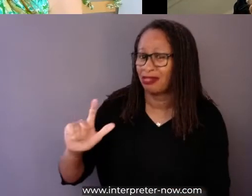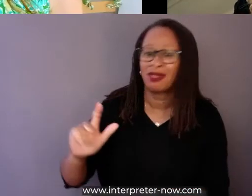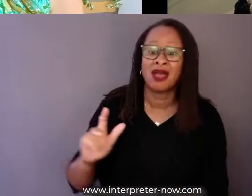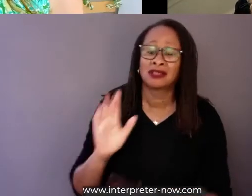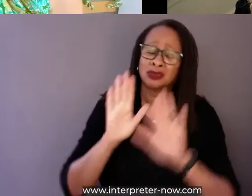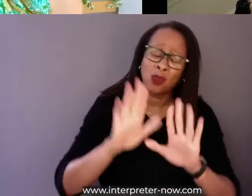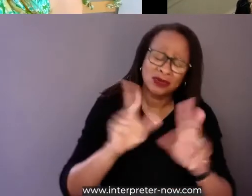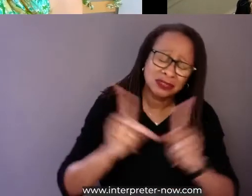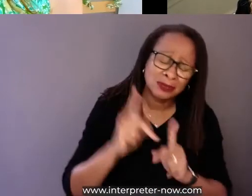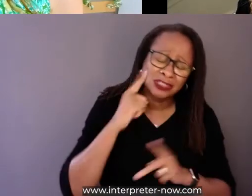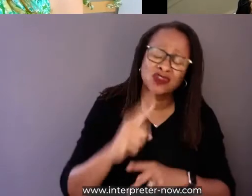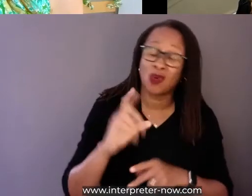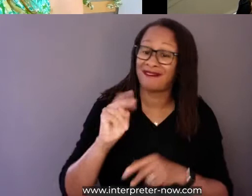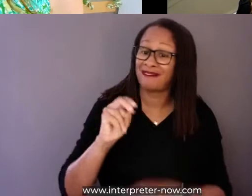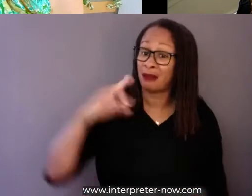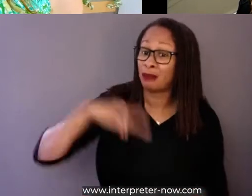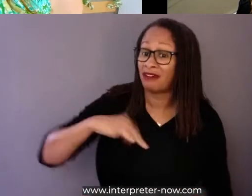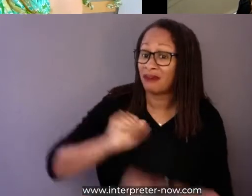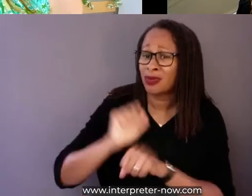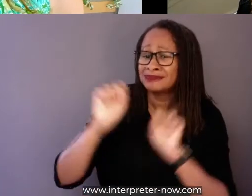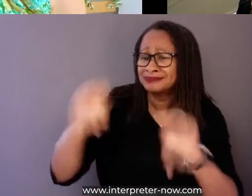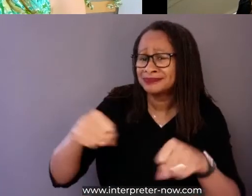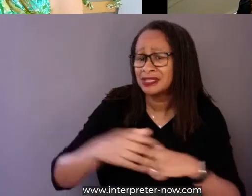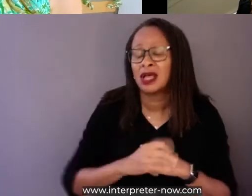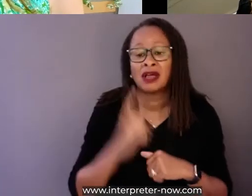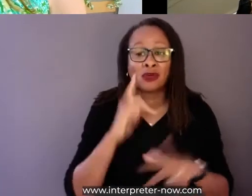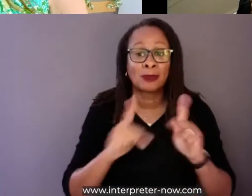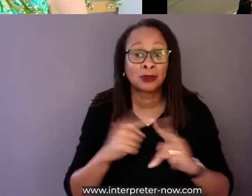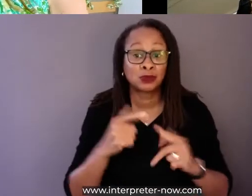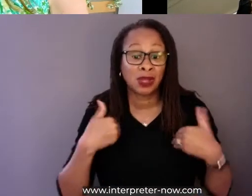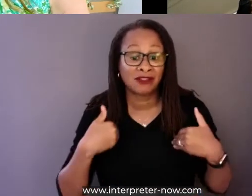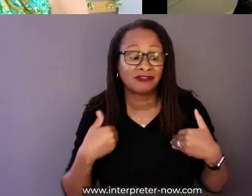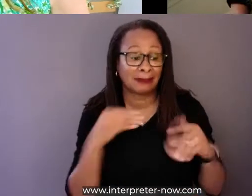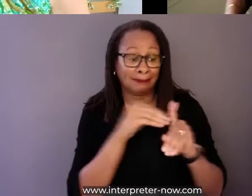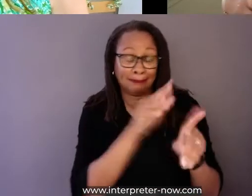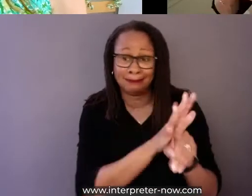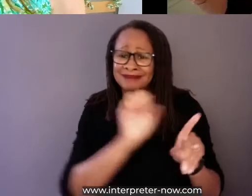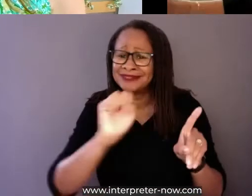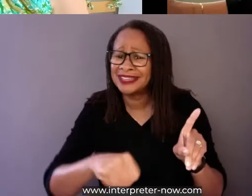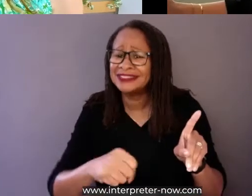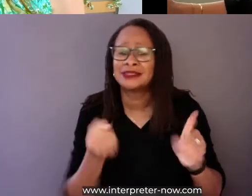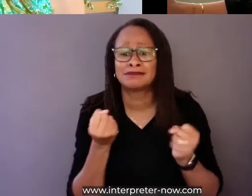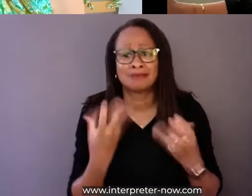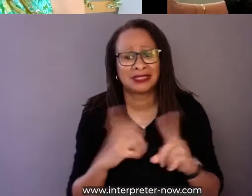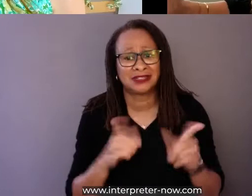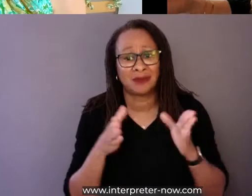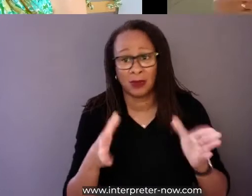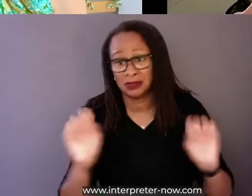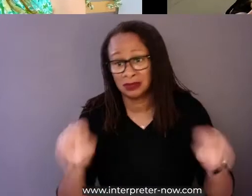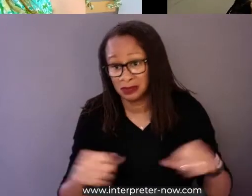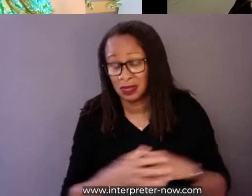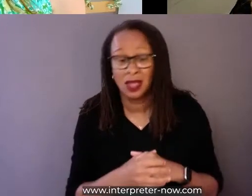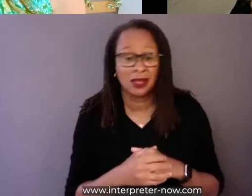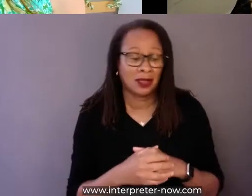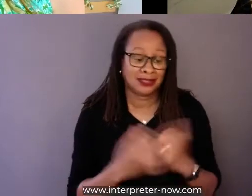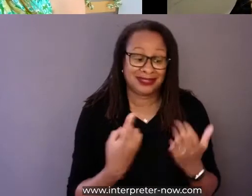work, and there is a wonderful space for folks to have impact, you know, in many, many different ways. Something